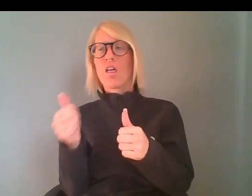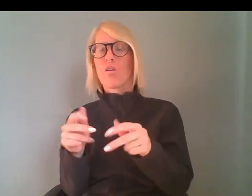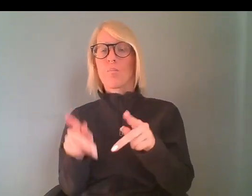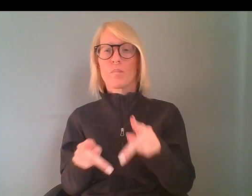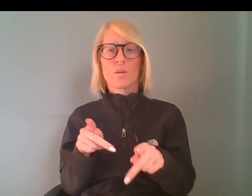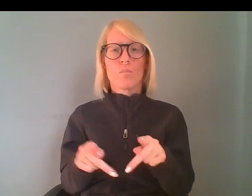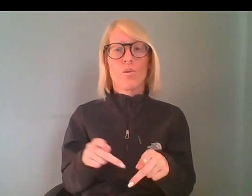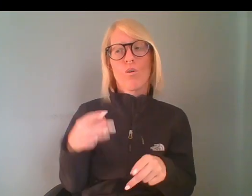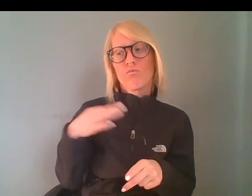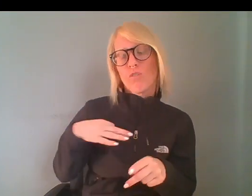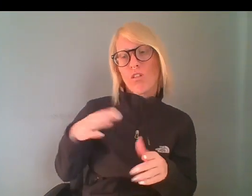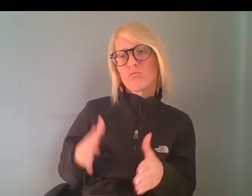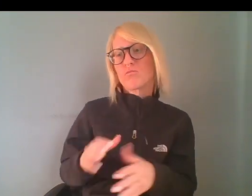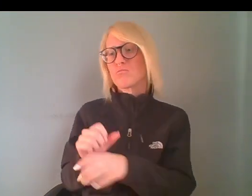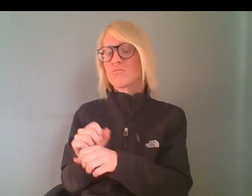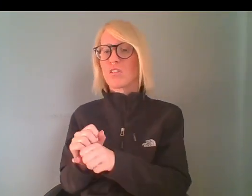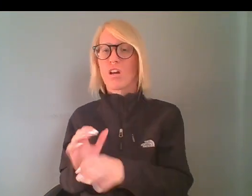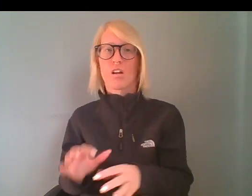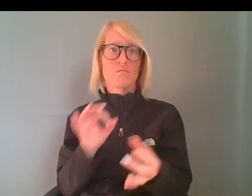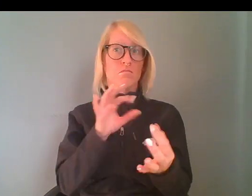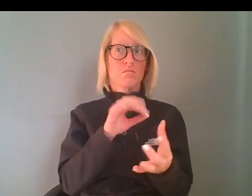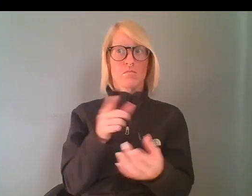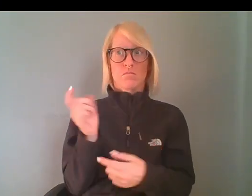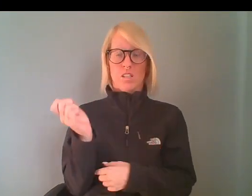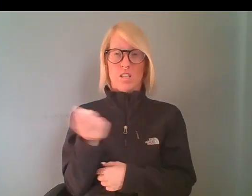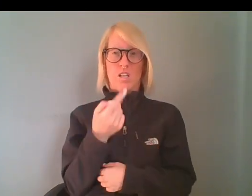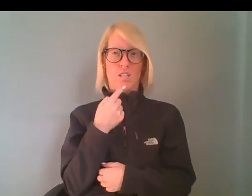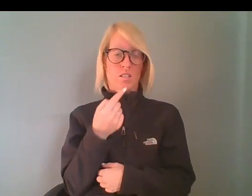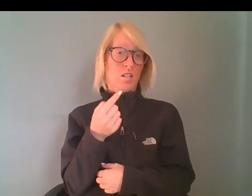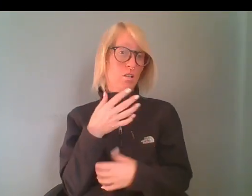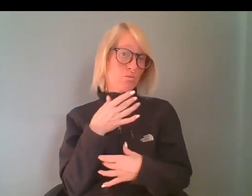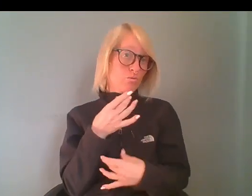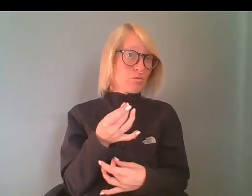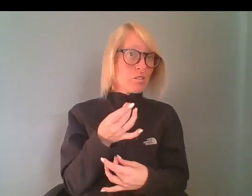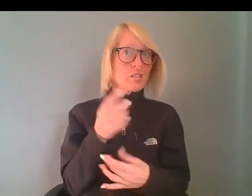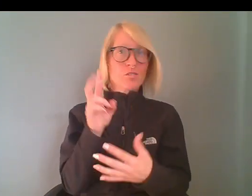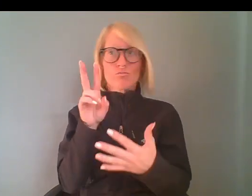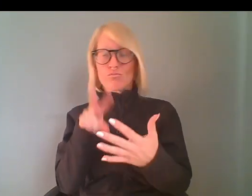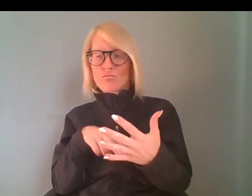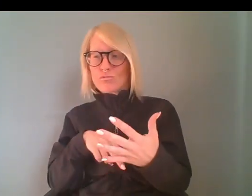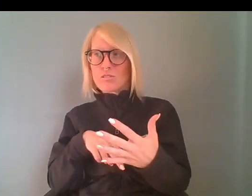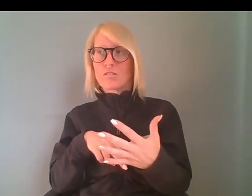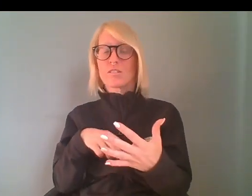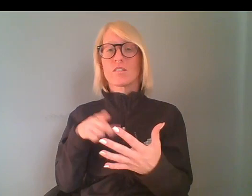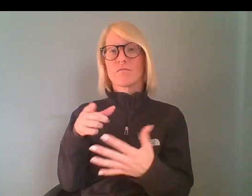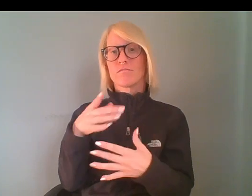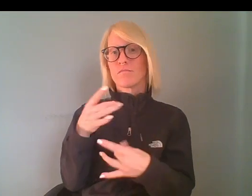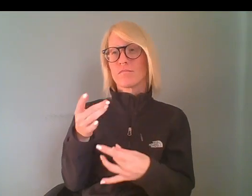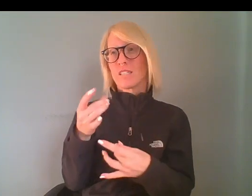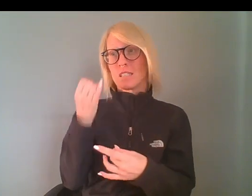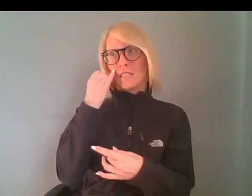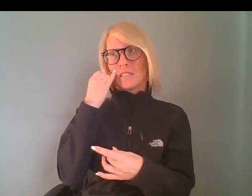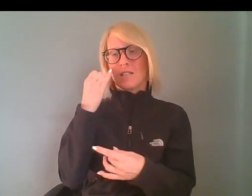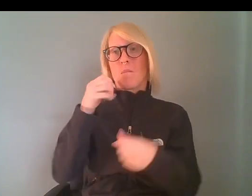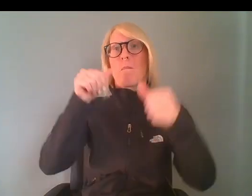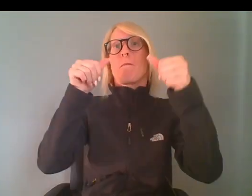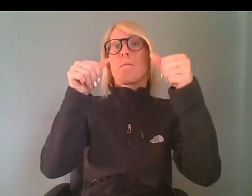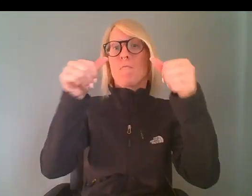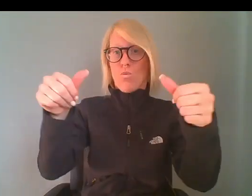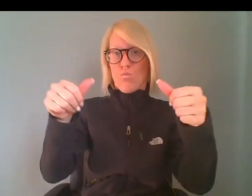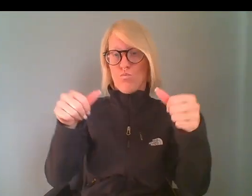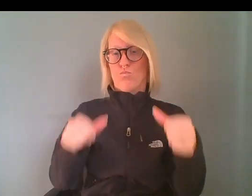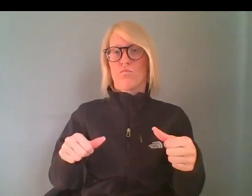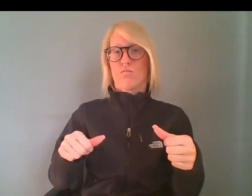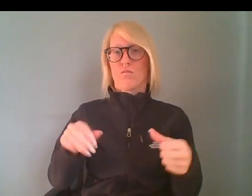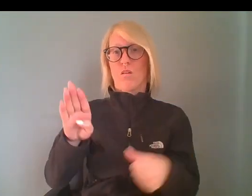volunteers and say, are these kind of stories interesting? Is there a reason that we would want to put that on the blog? So that's just kind of some strategy. Again, instead of running out of